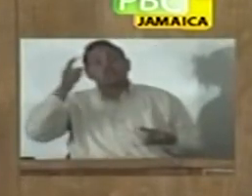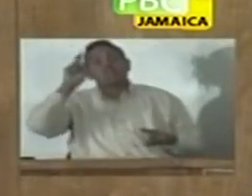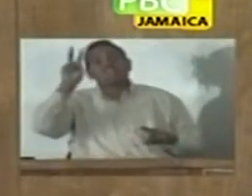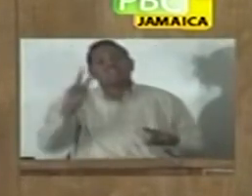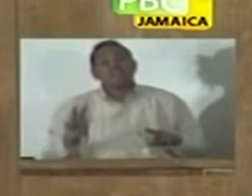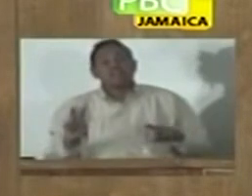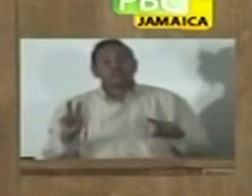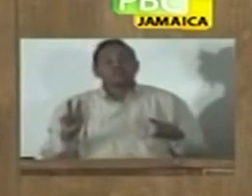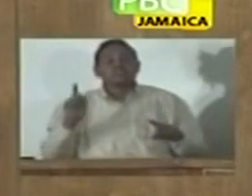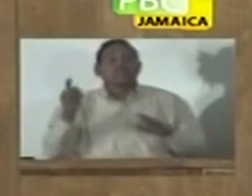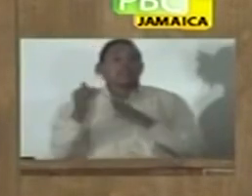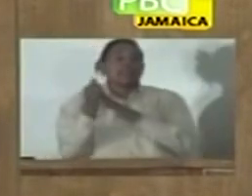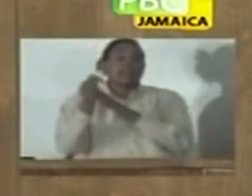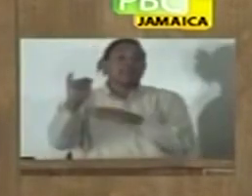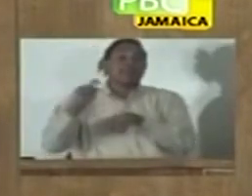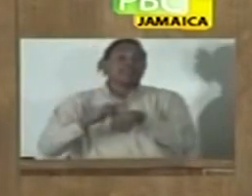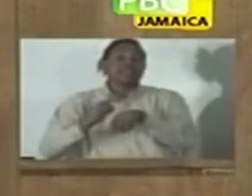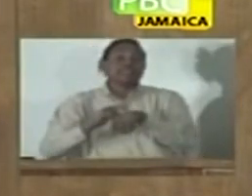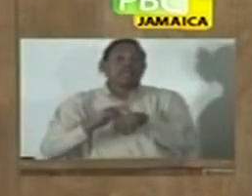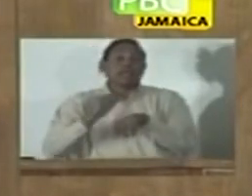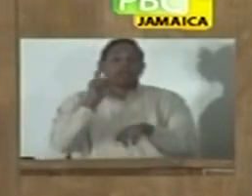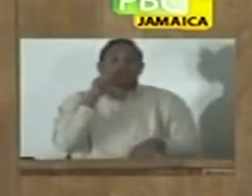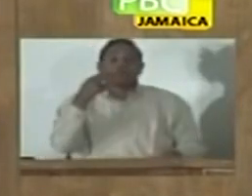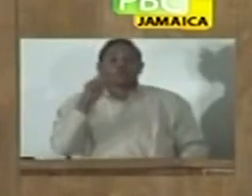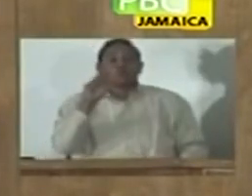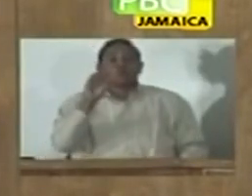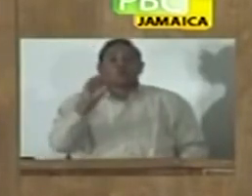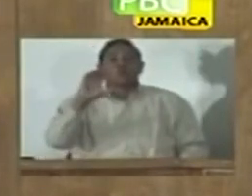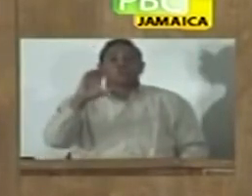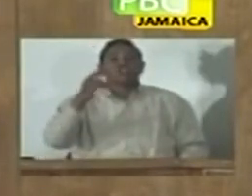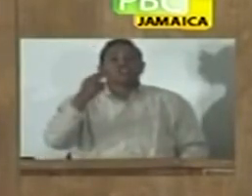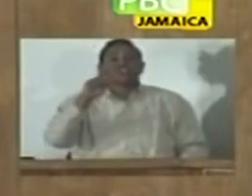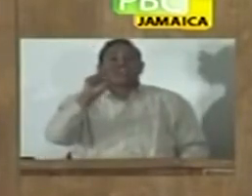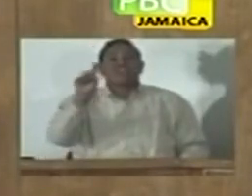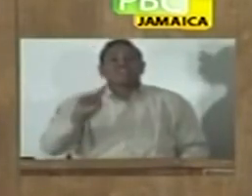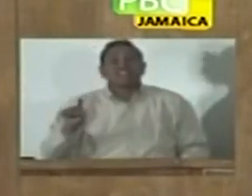Venezuela, then led by Hugo Chavez.